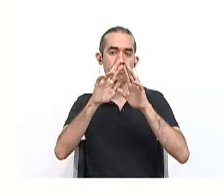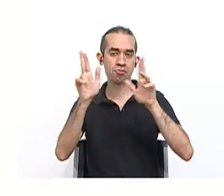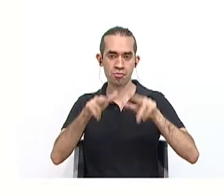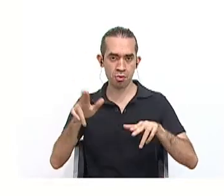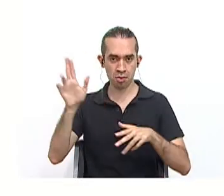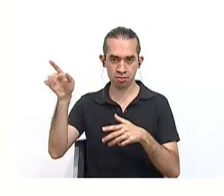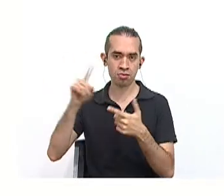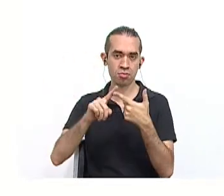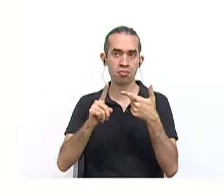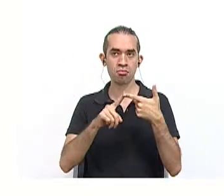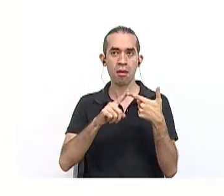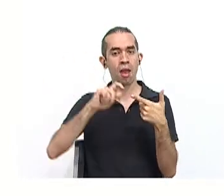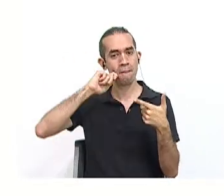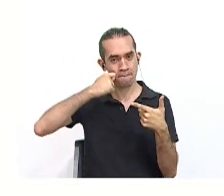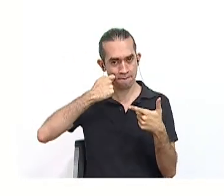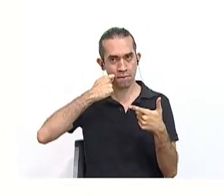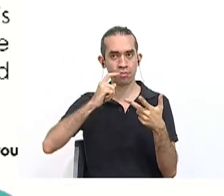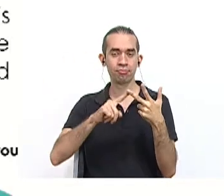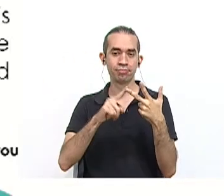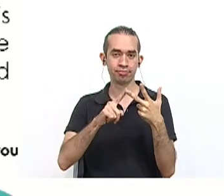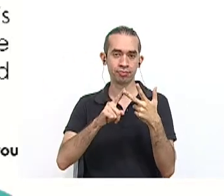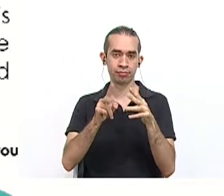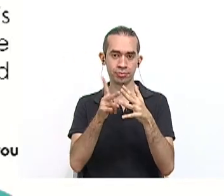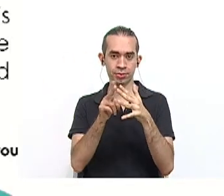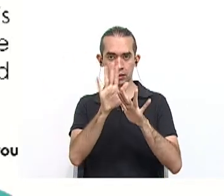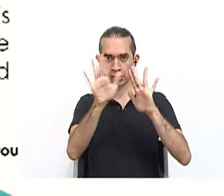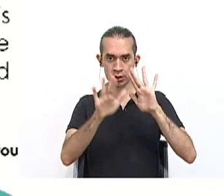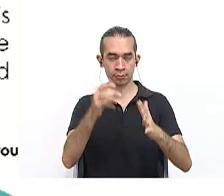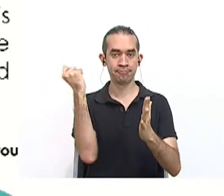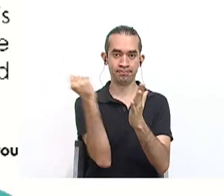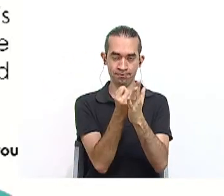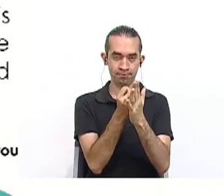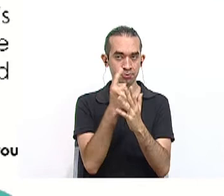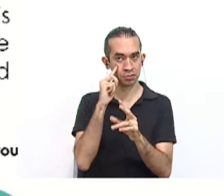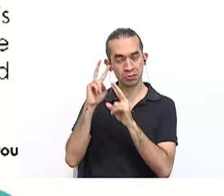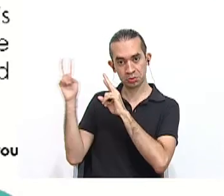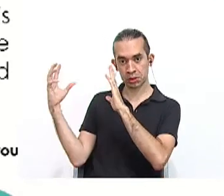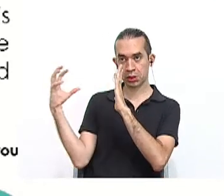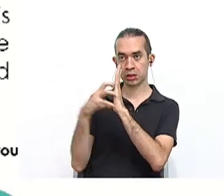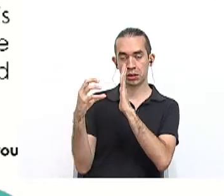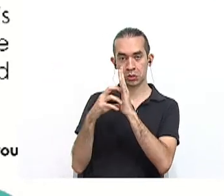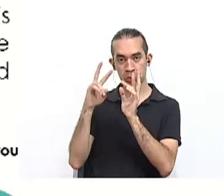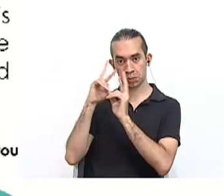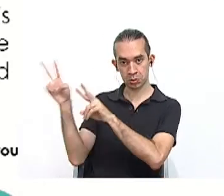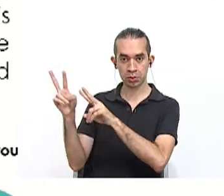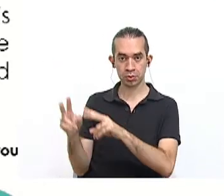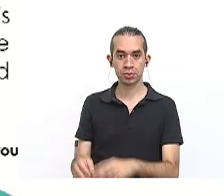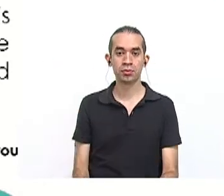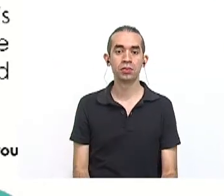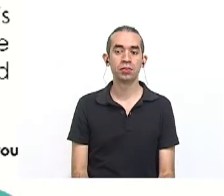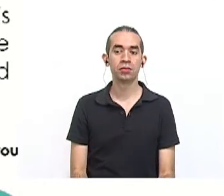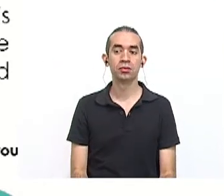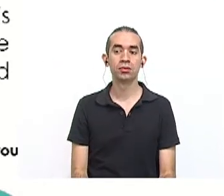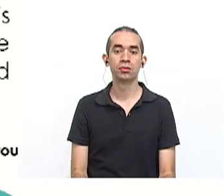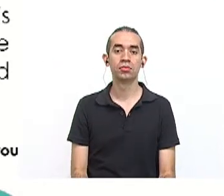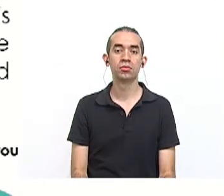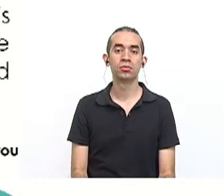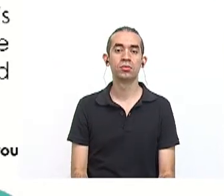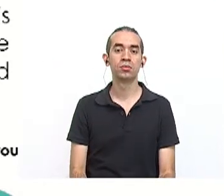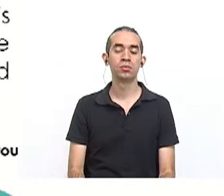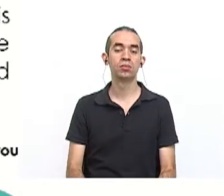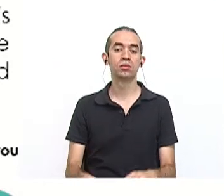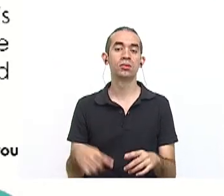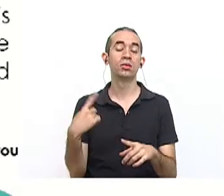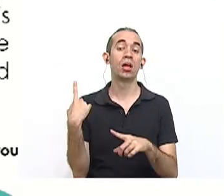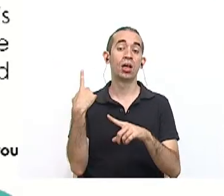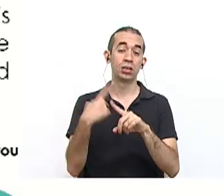digital footprint. Okay? Here I have the text. Try to look for it. All right? I'm not going to give you extra time here